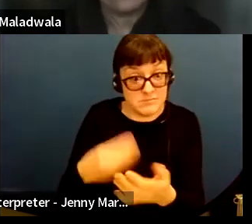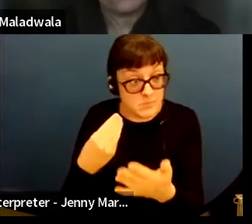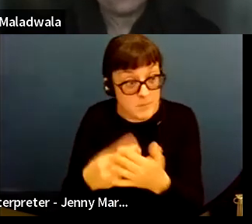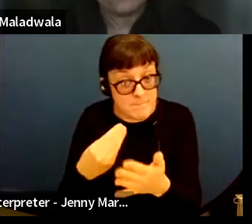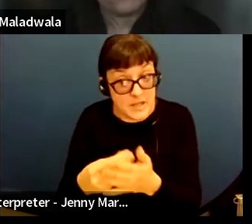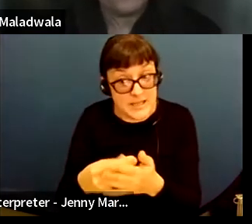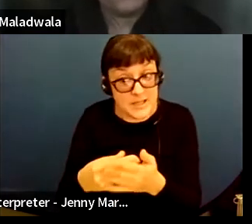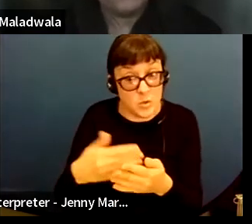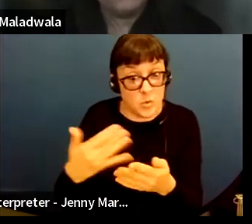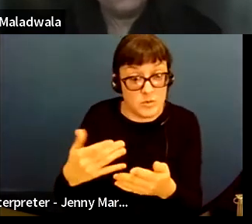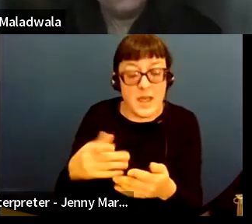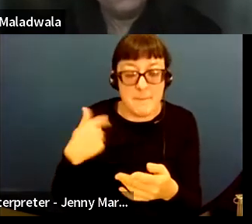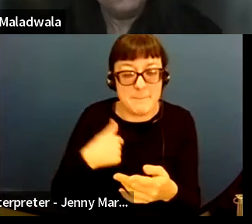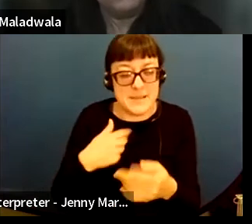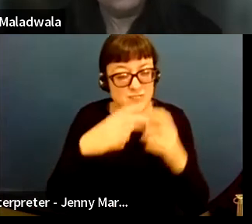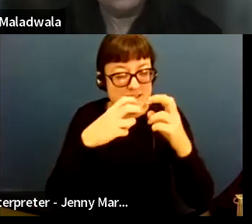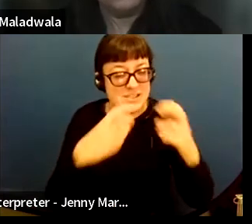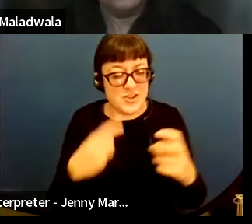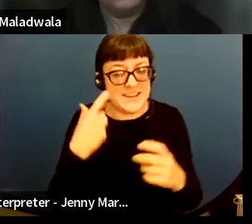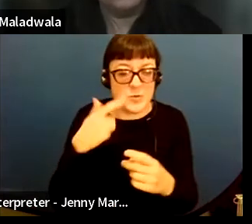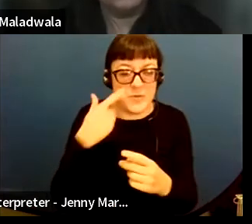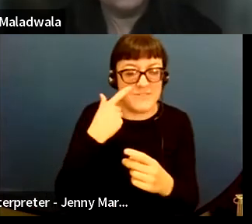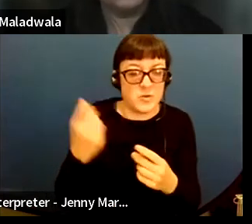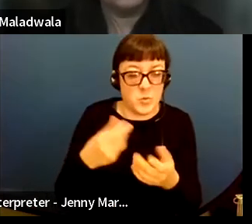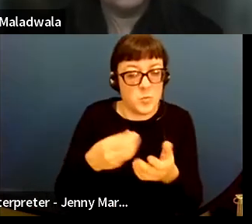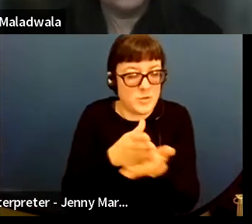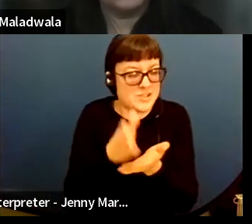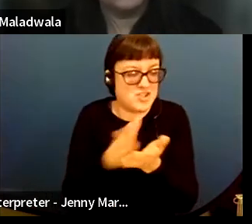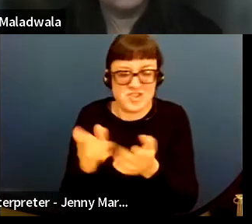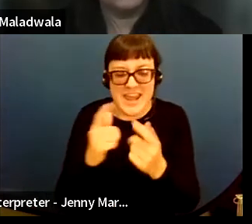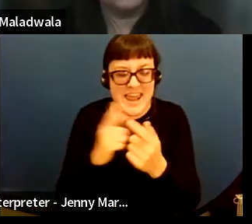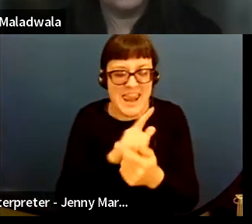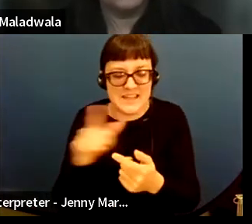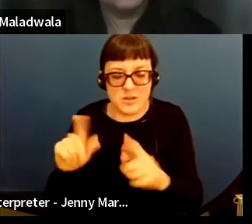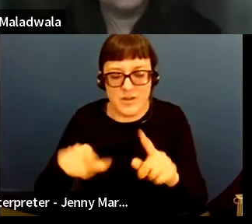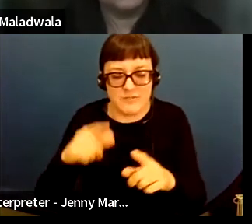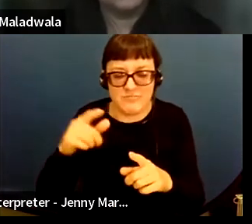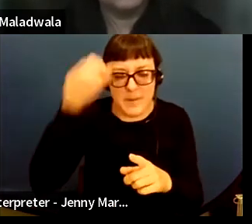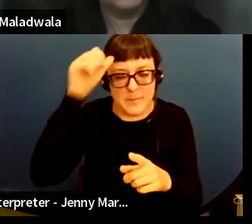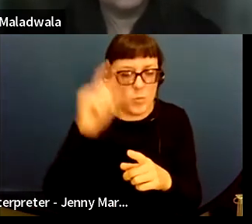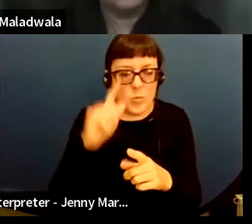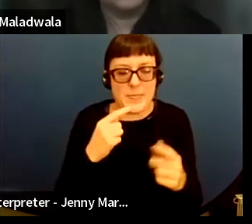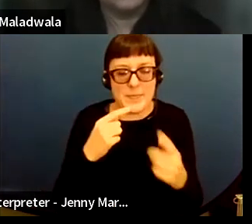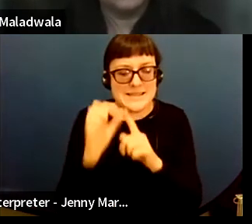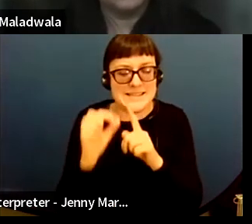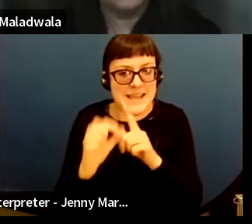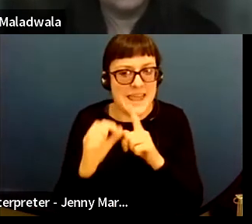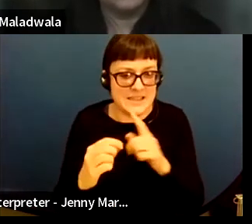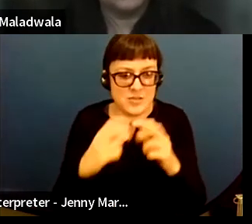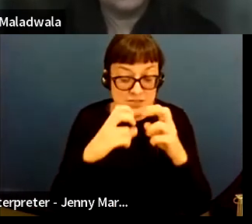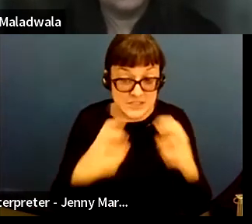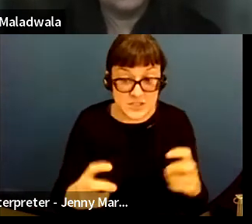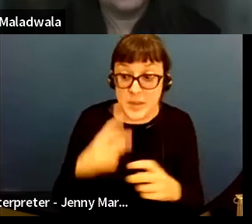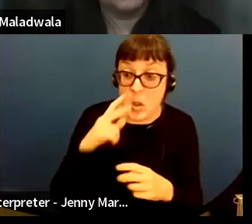and I'll have to find this and circulate to the group later because I can't remember the exact details of it, that was commissioned to look at the cost of disabled